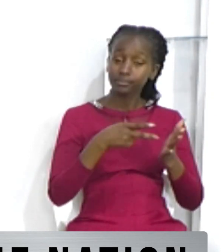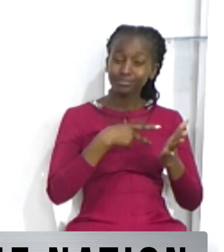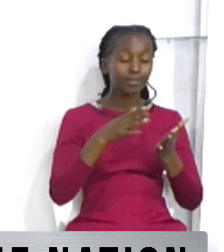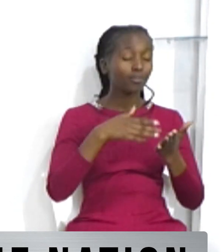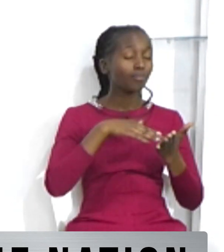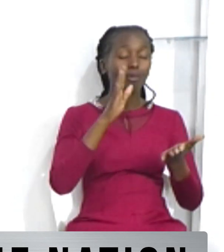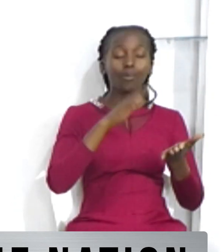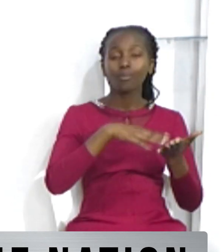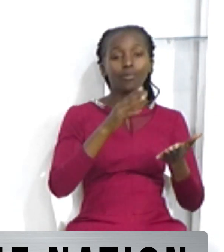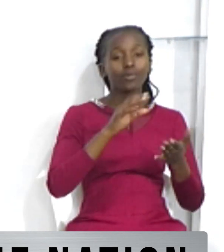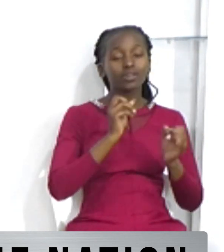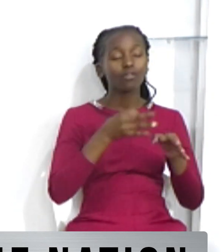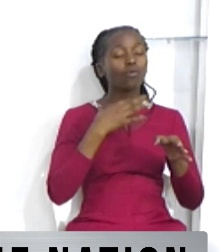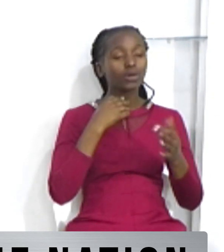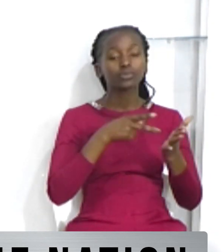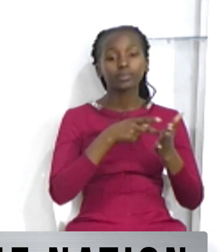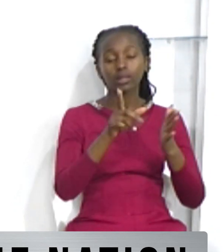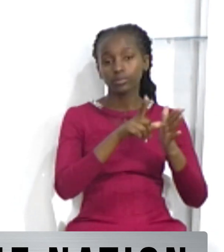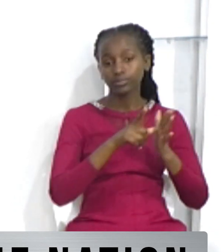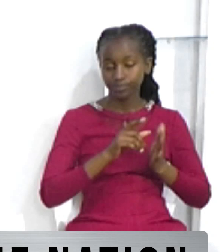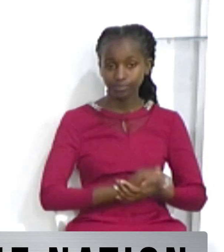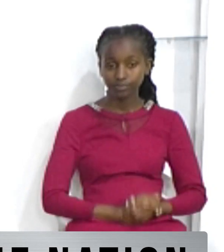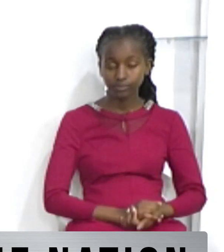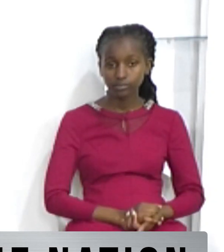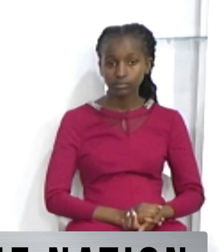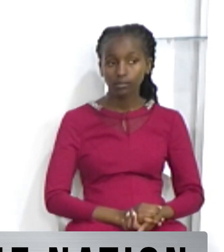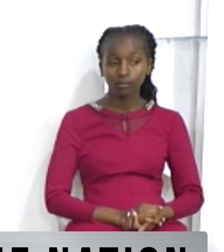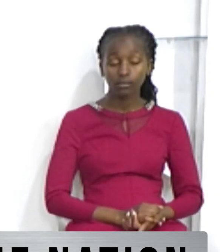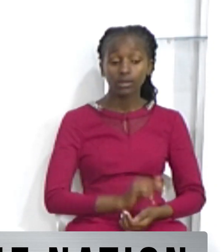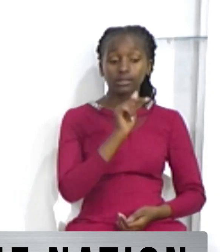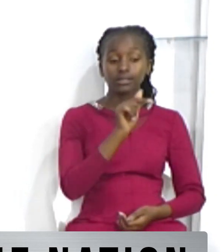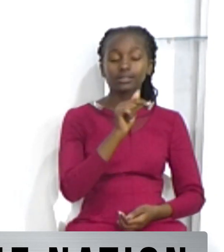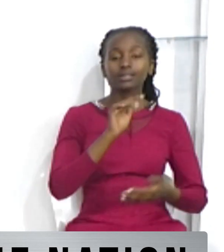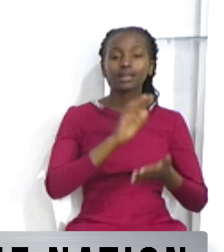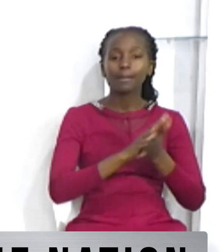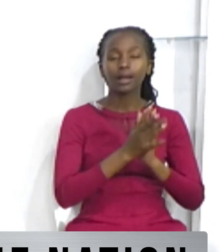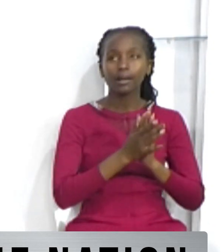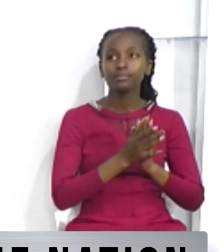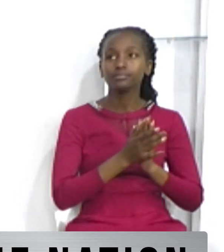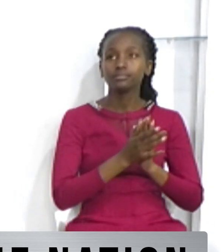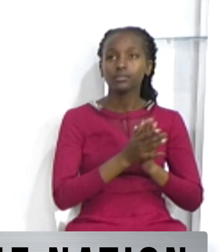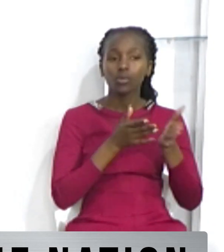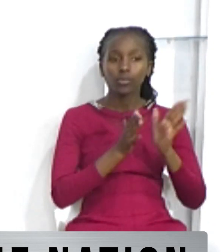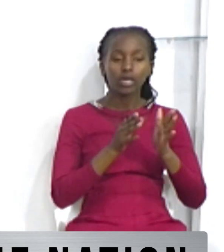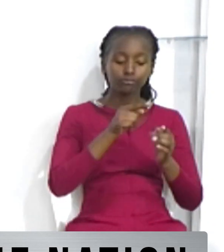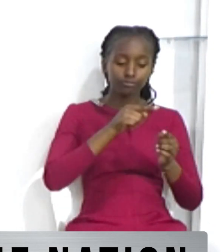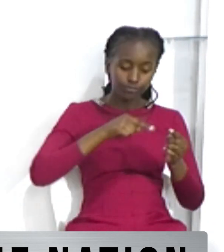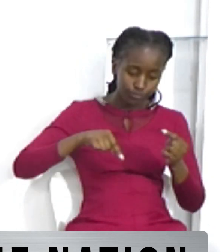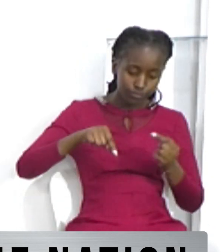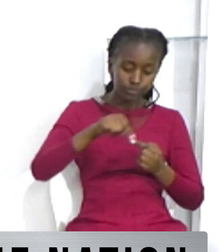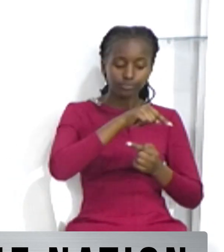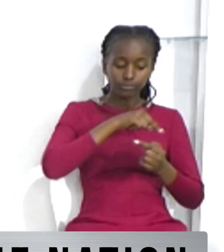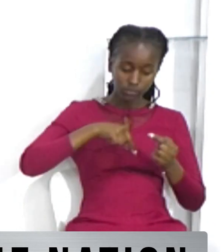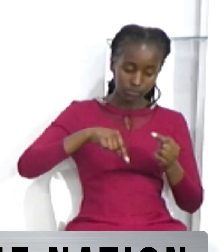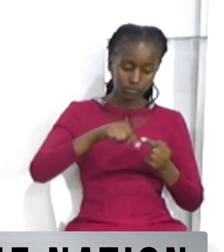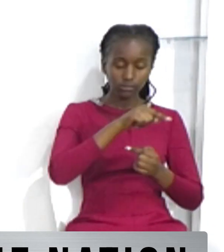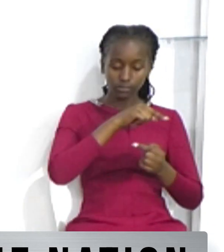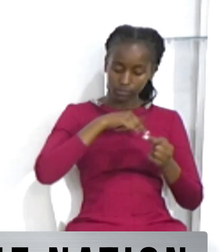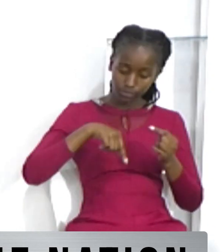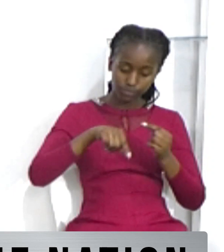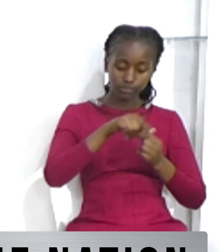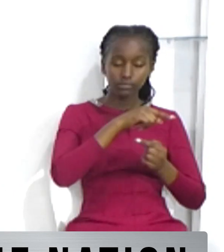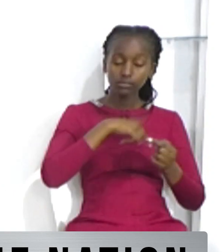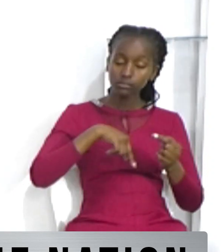And you see, it's a cycle. And you see,